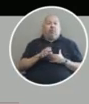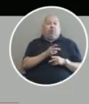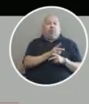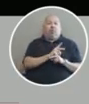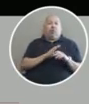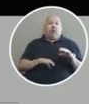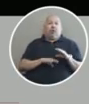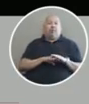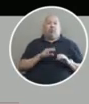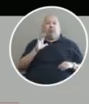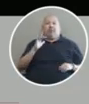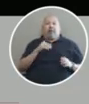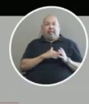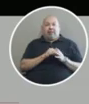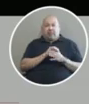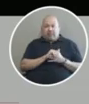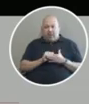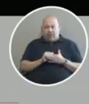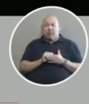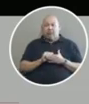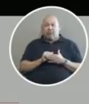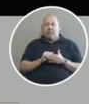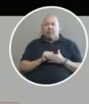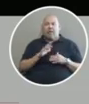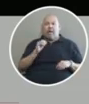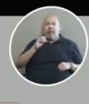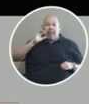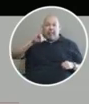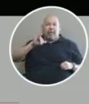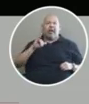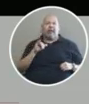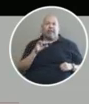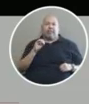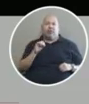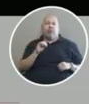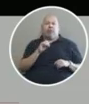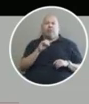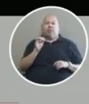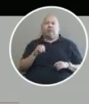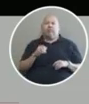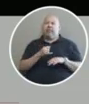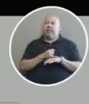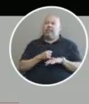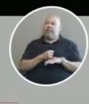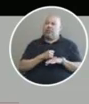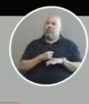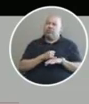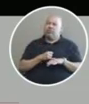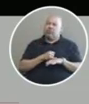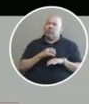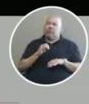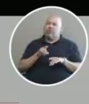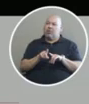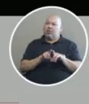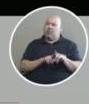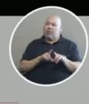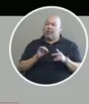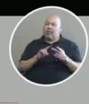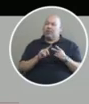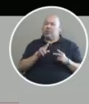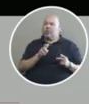loans of up to $25,000, and that's at 0% interest, as well